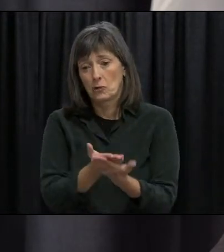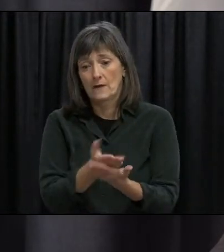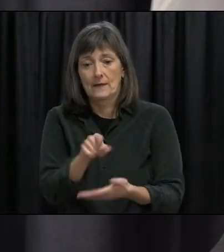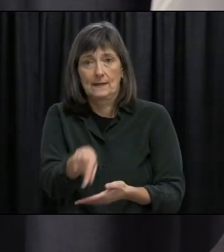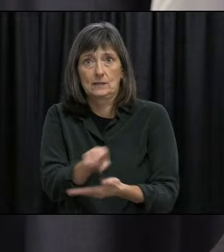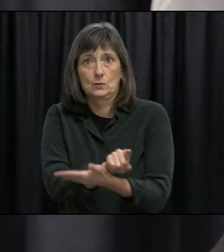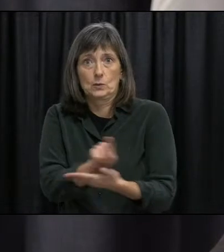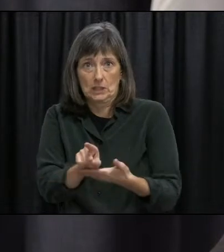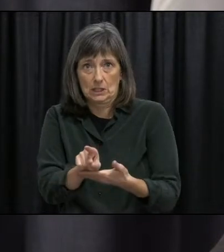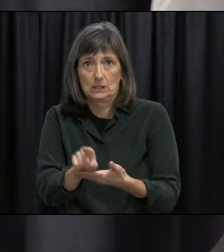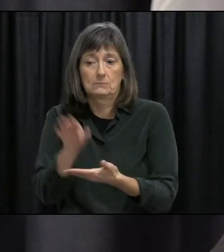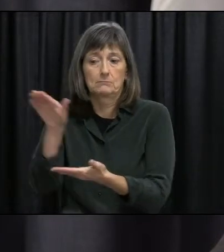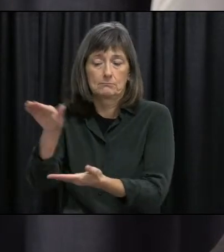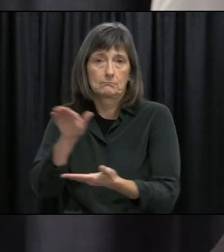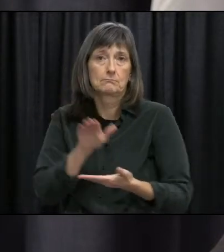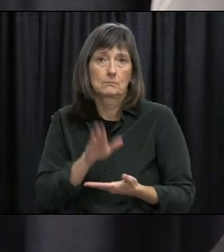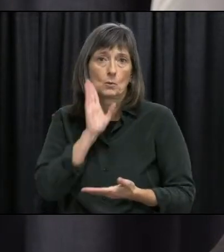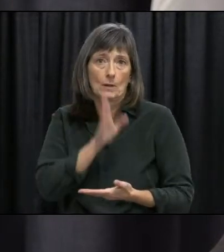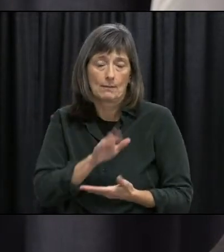week.